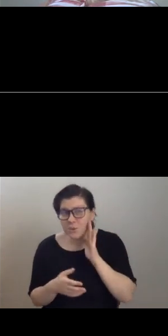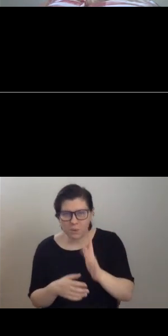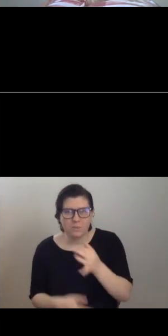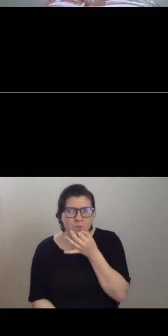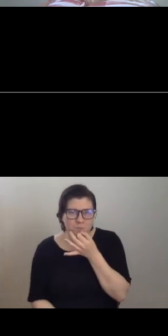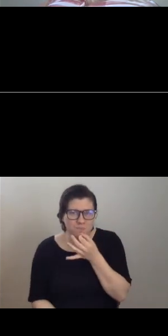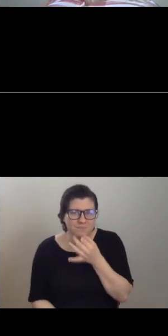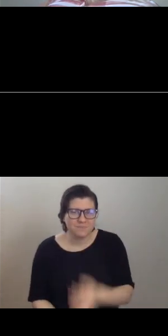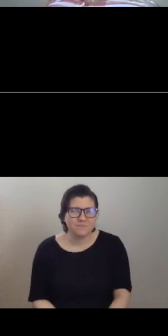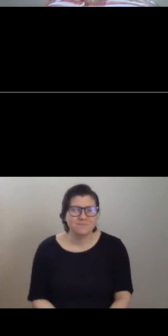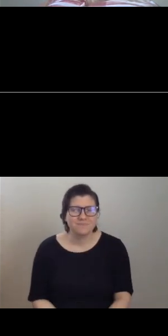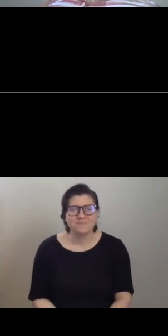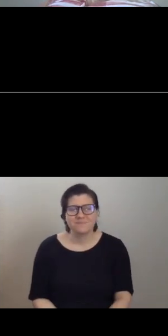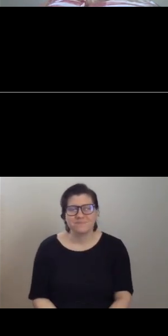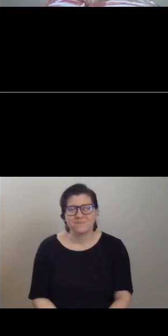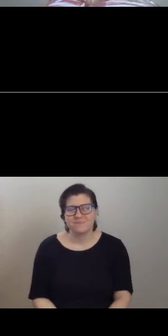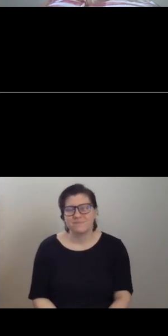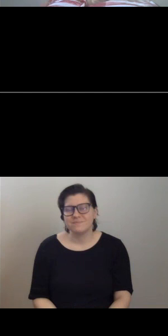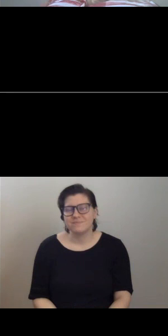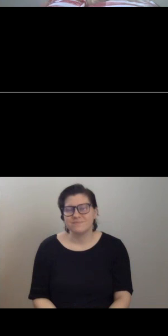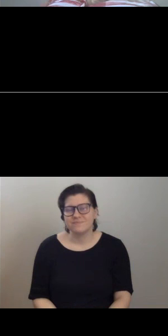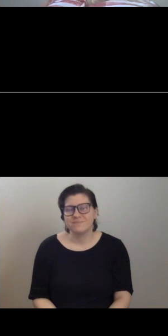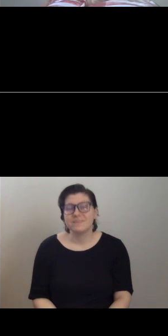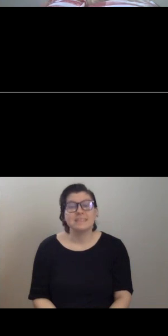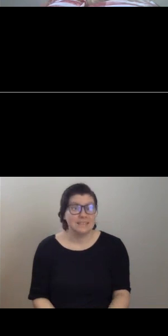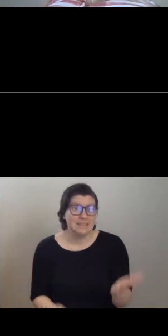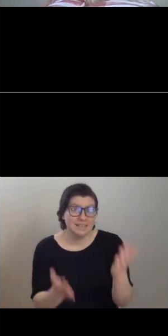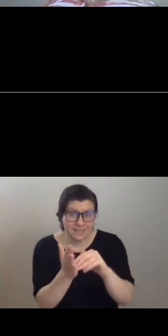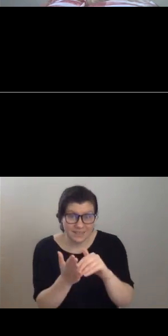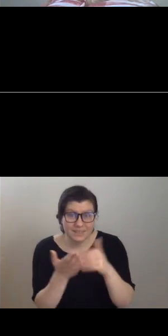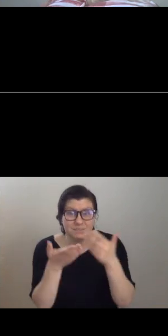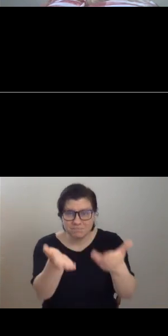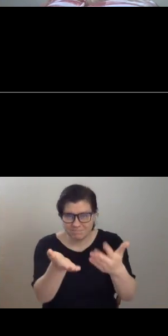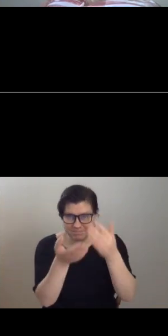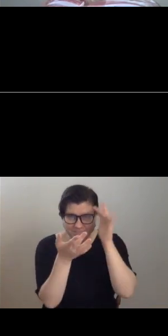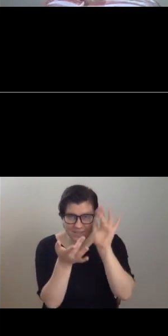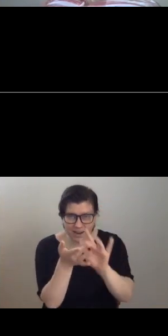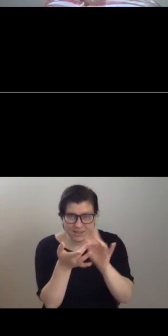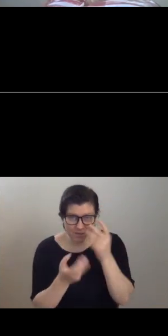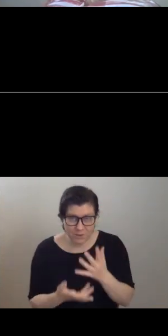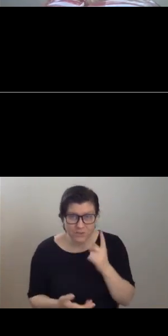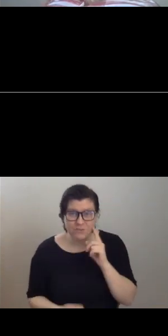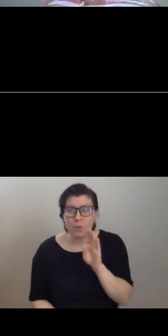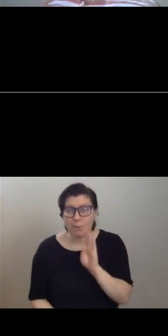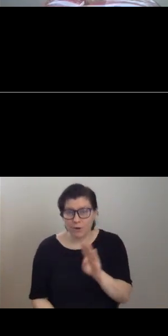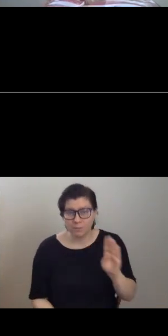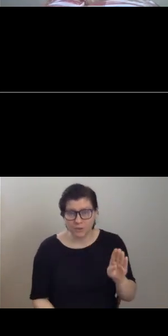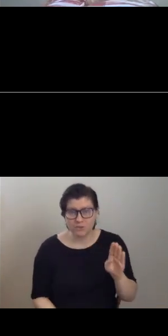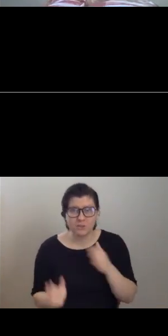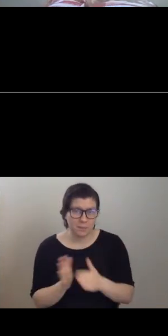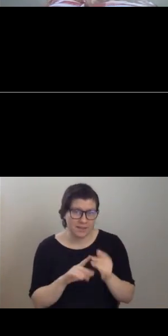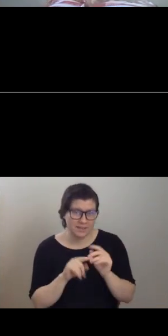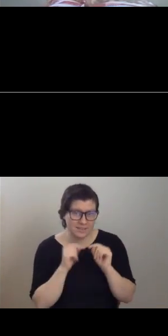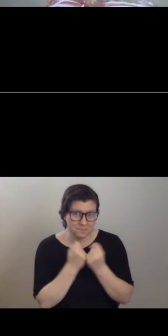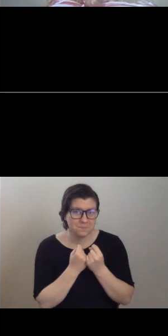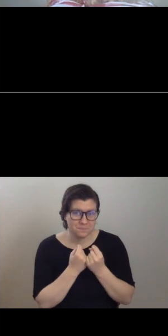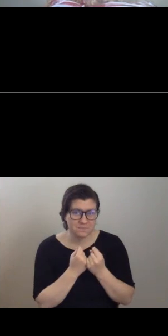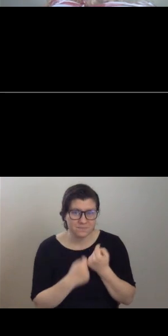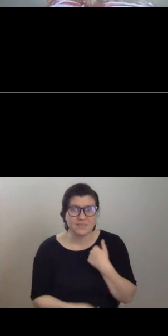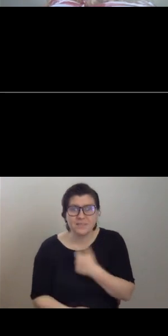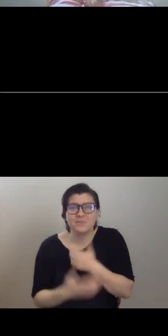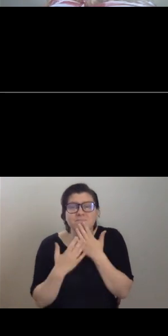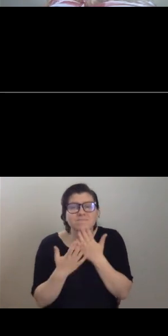soon. And please, again, here's the contact information for our Brunch Bunch planning team. And we do thank